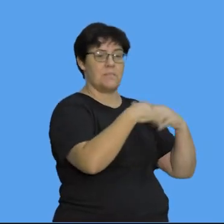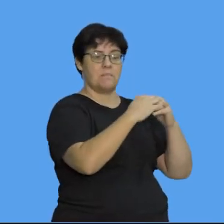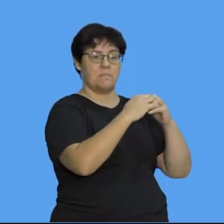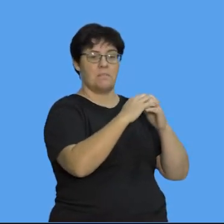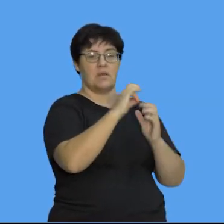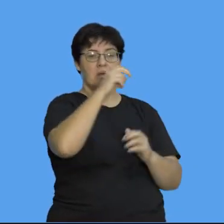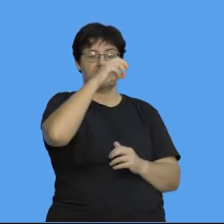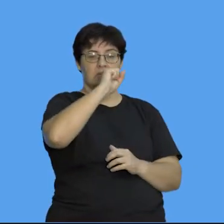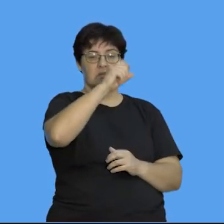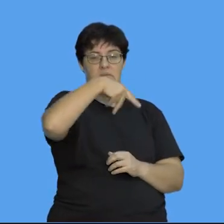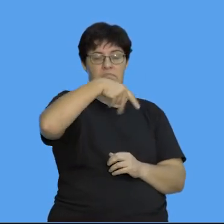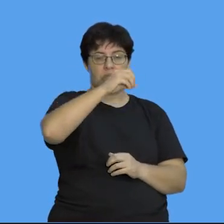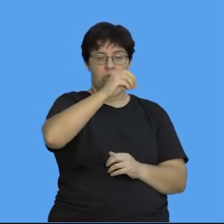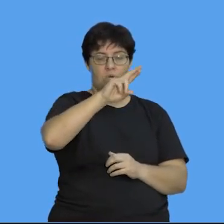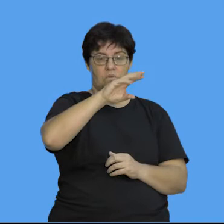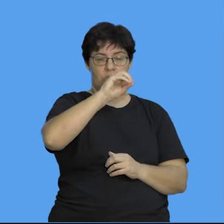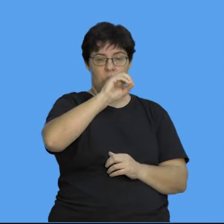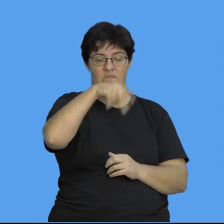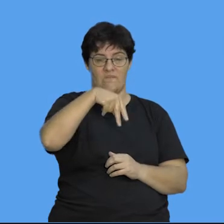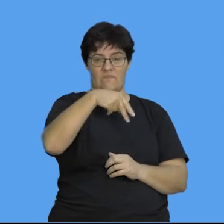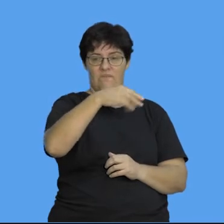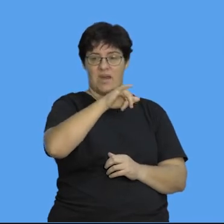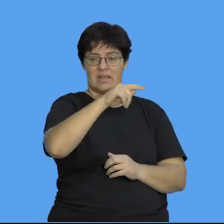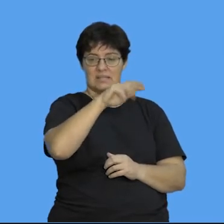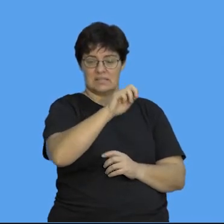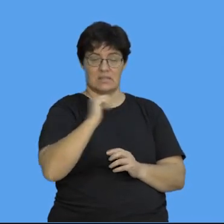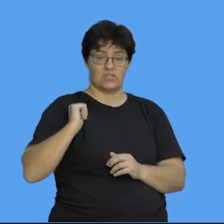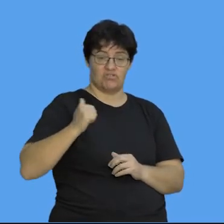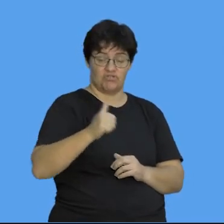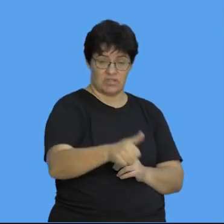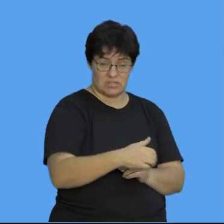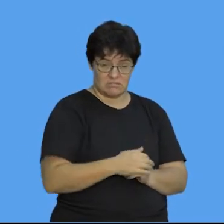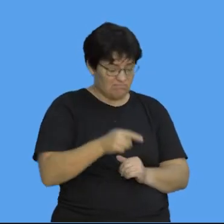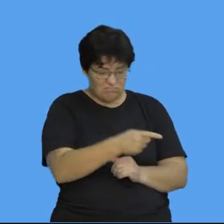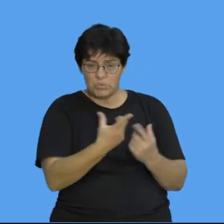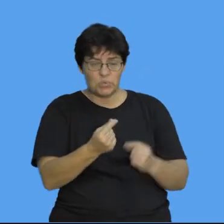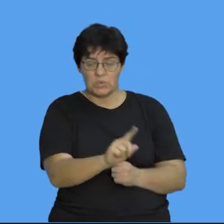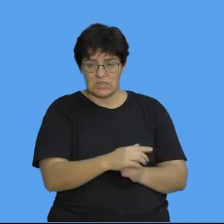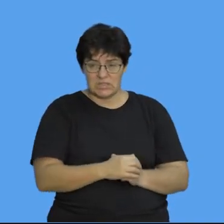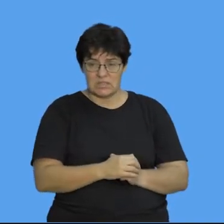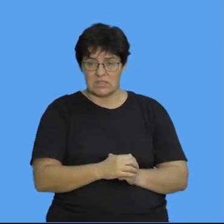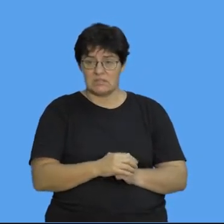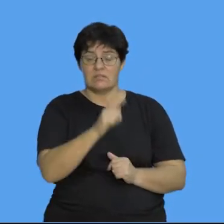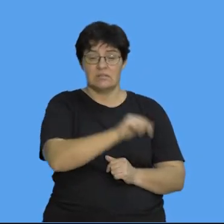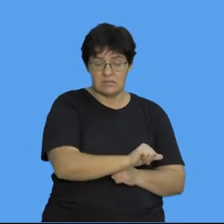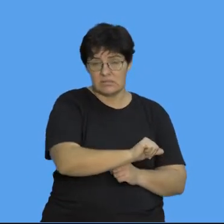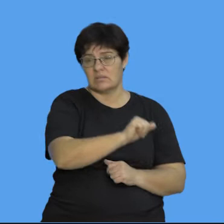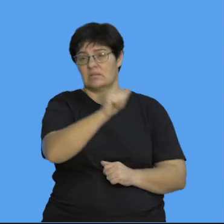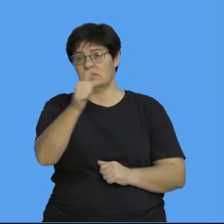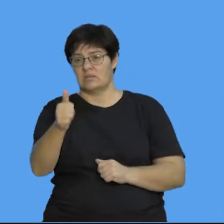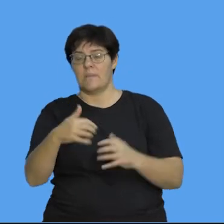make a sporophyte generation. And what does a sporophyte generation do? That is